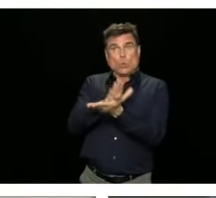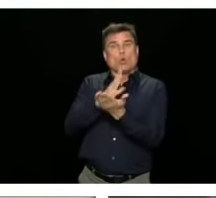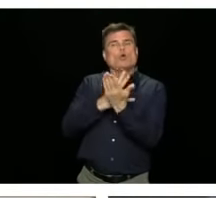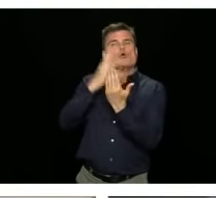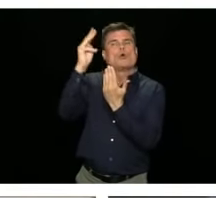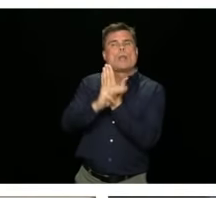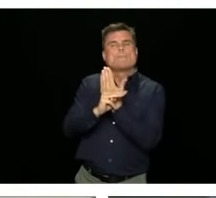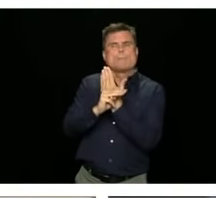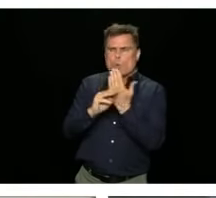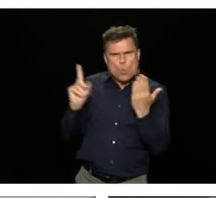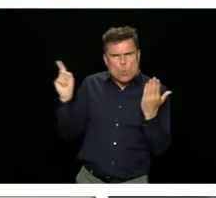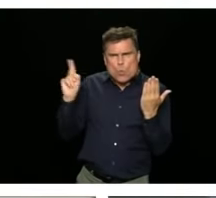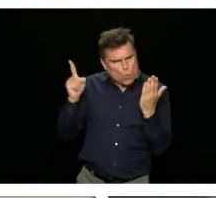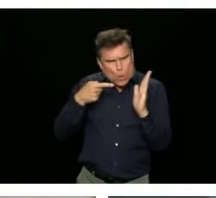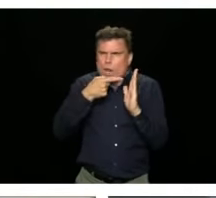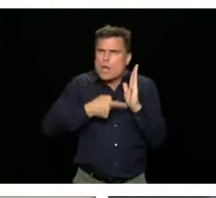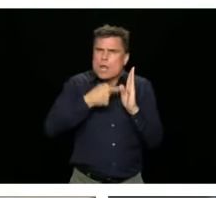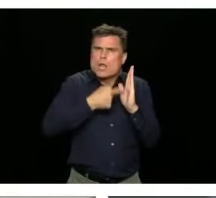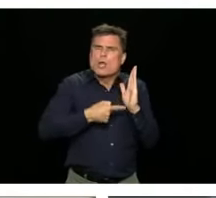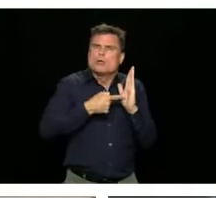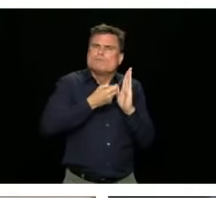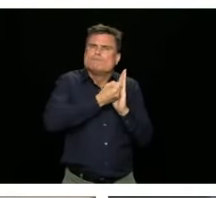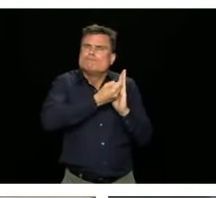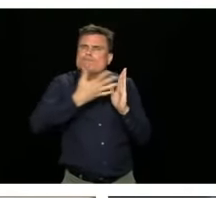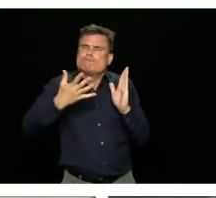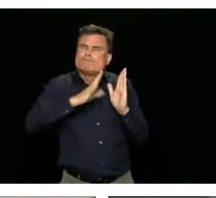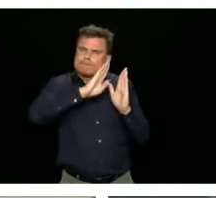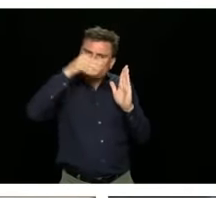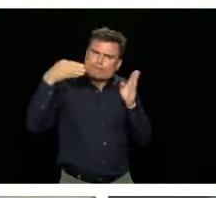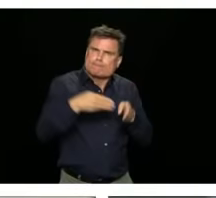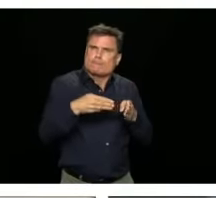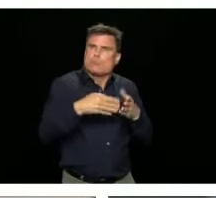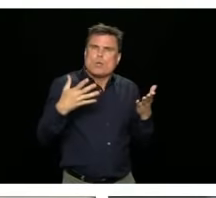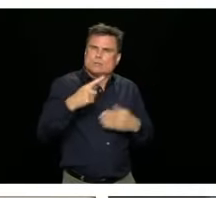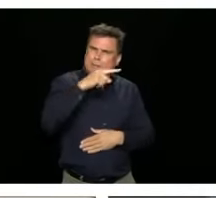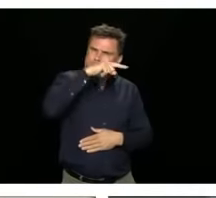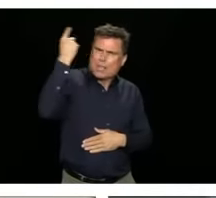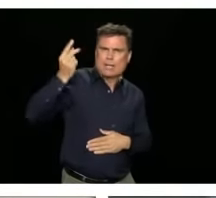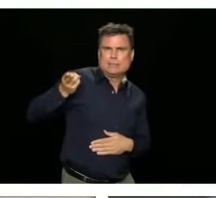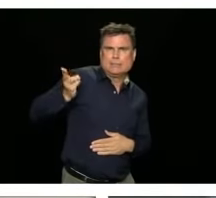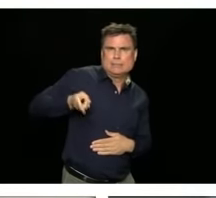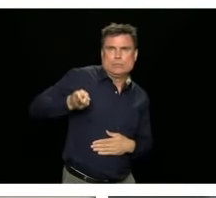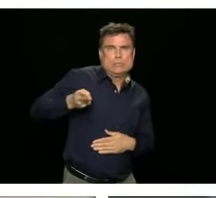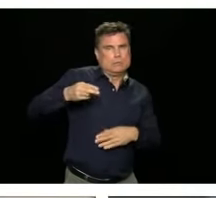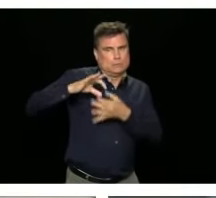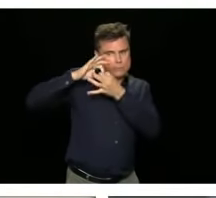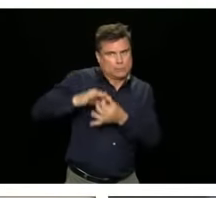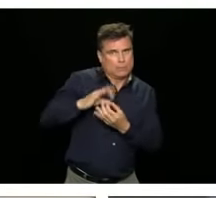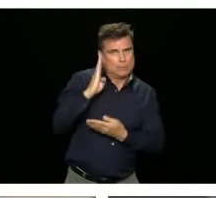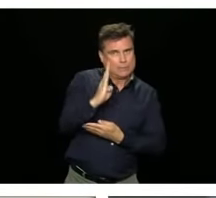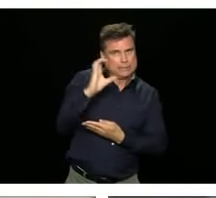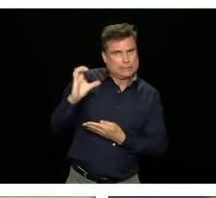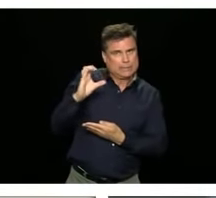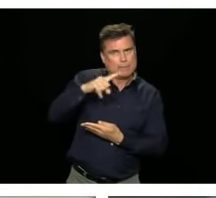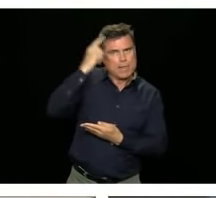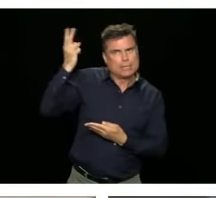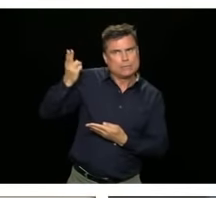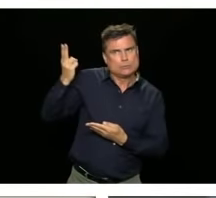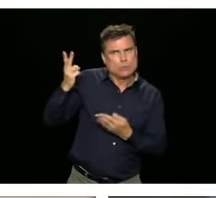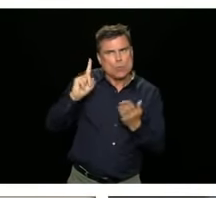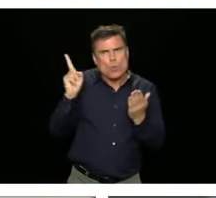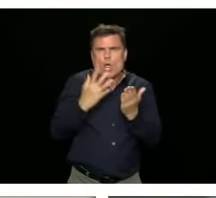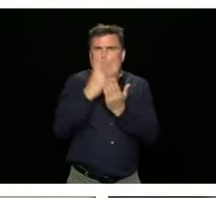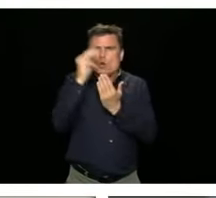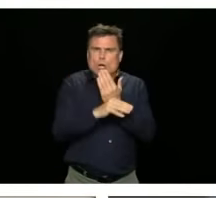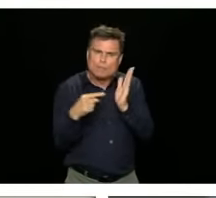Columbia? I would like to invite MLA Kalan to answer this question. Yeah, I'm glad you came to